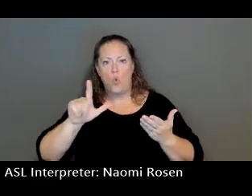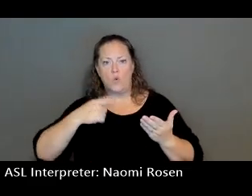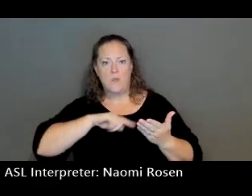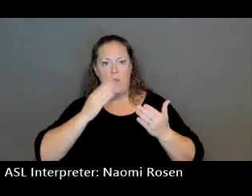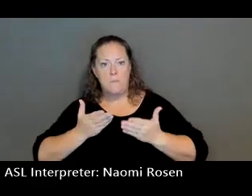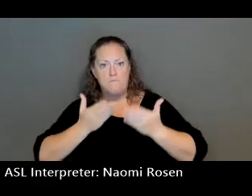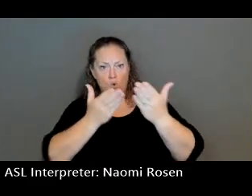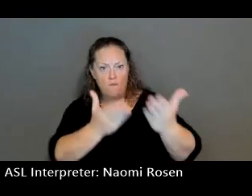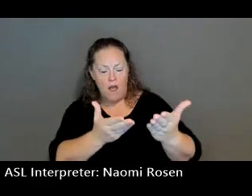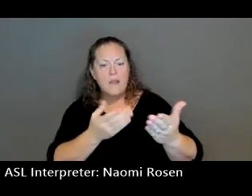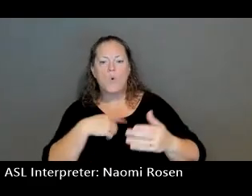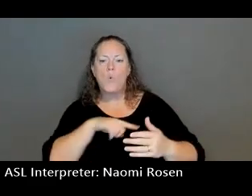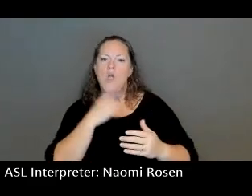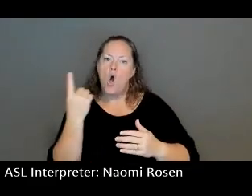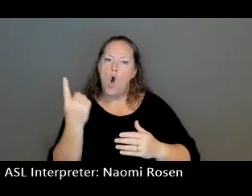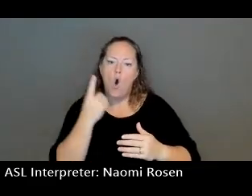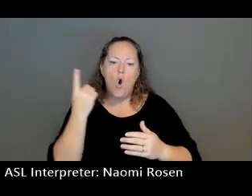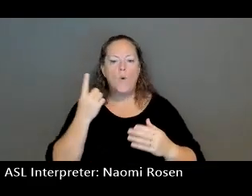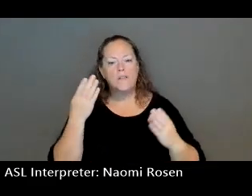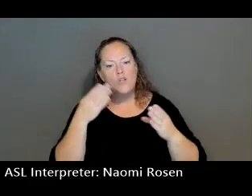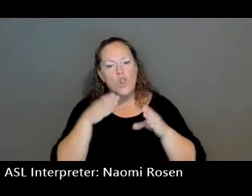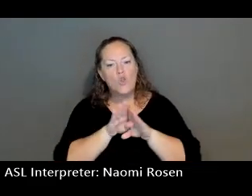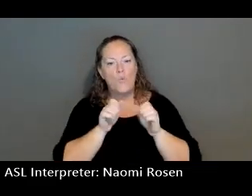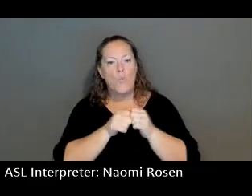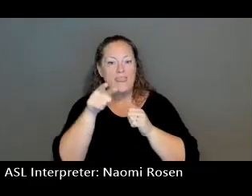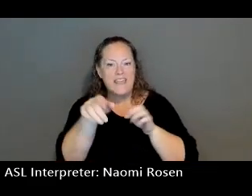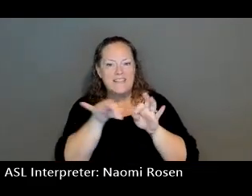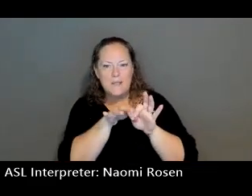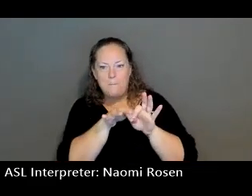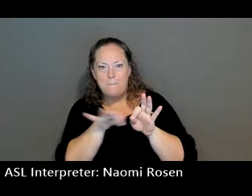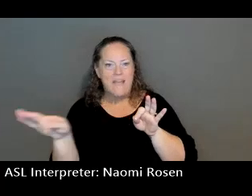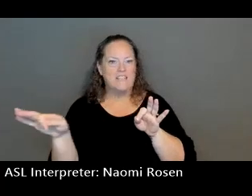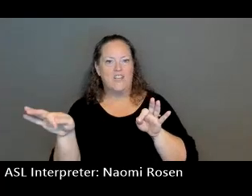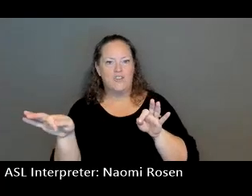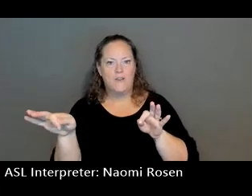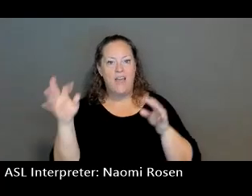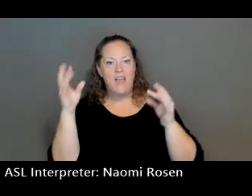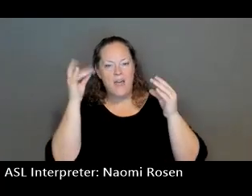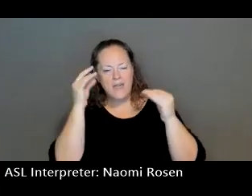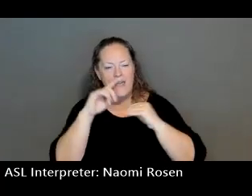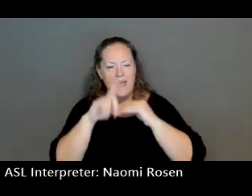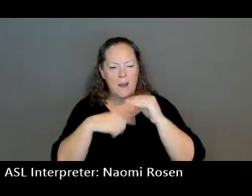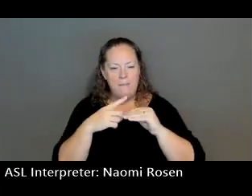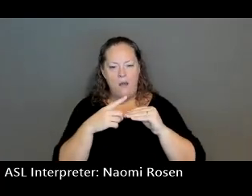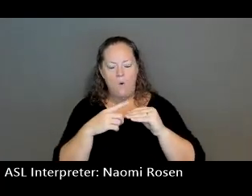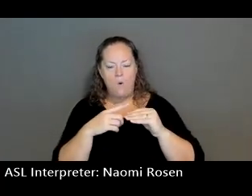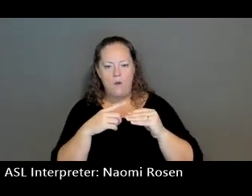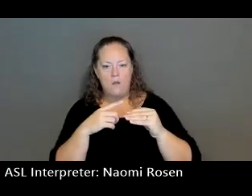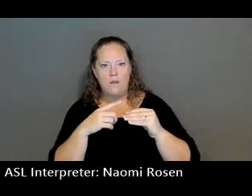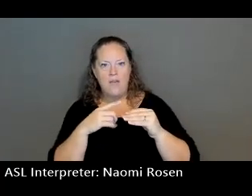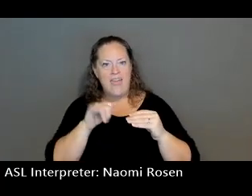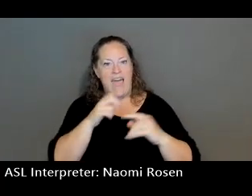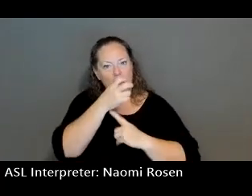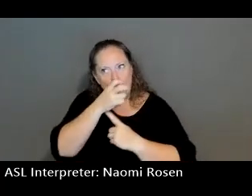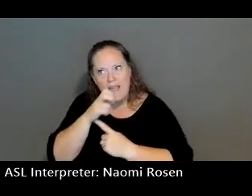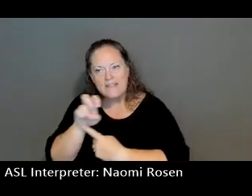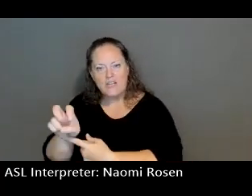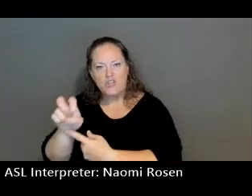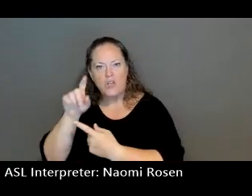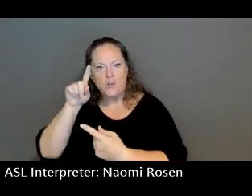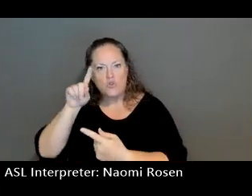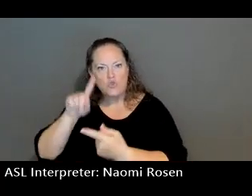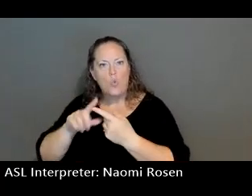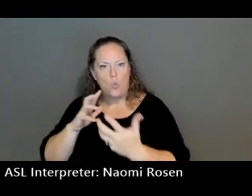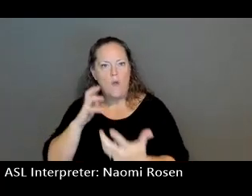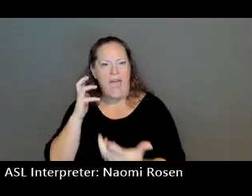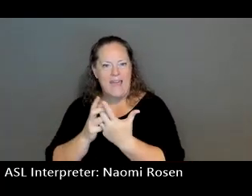with this message of thinking about, a transition towards